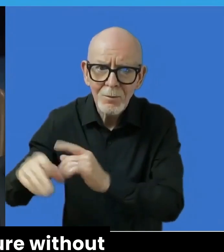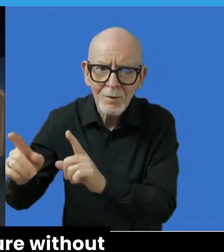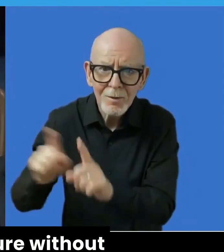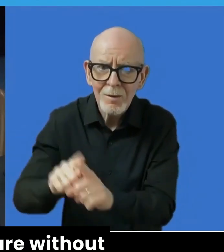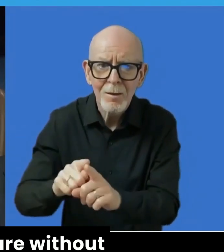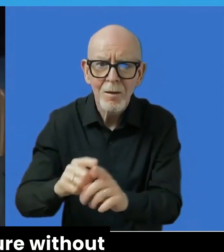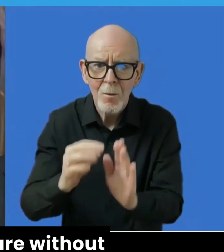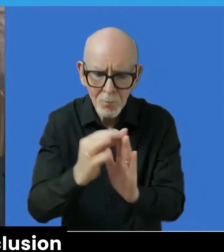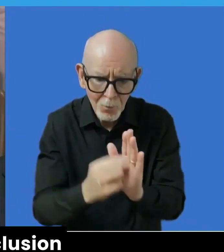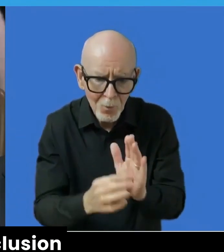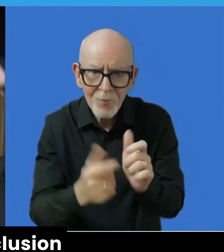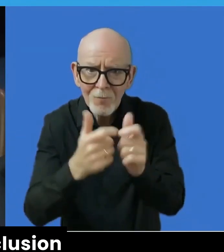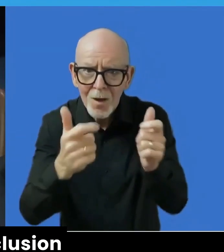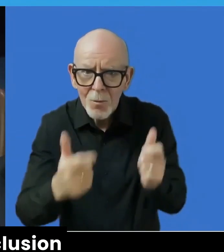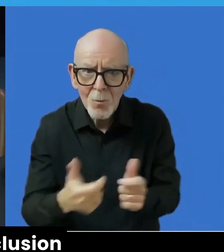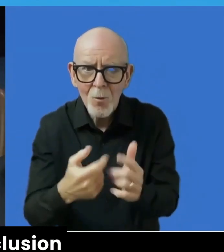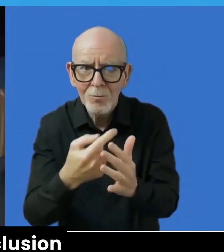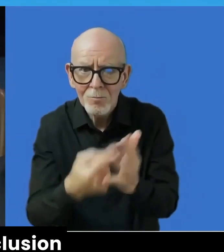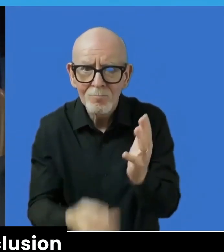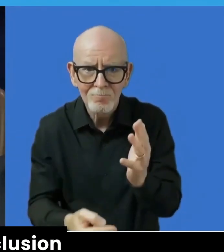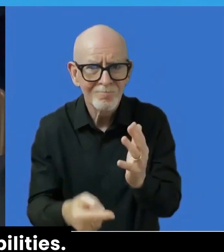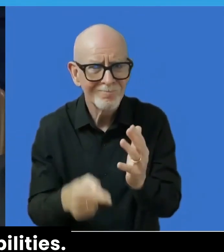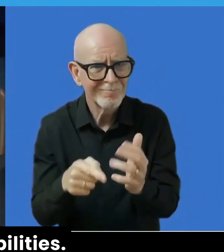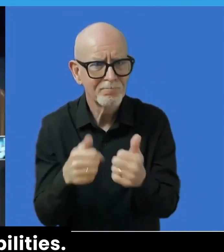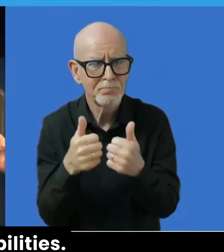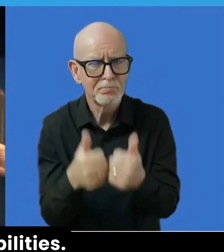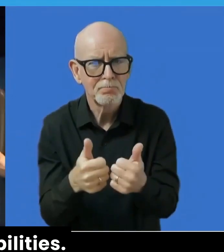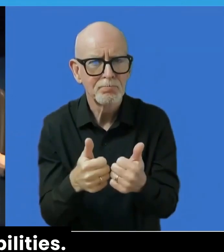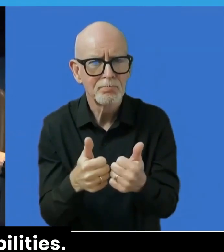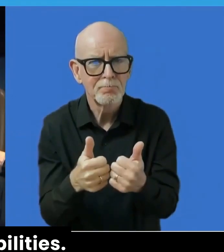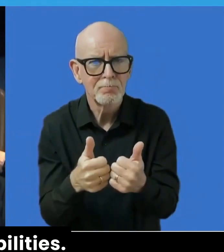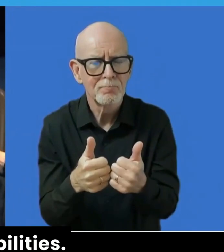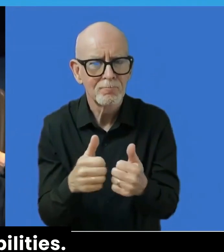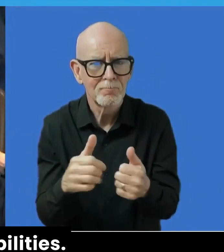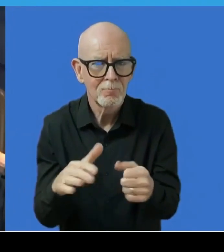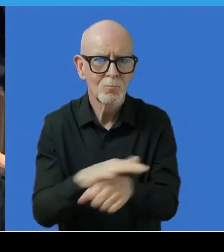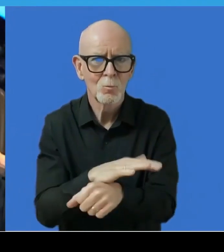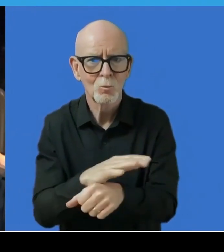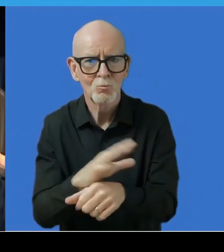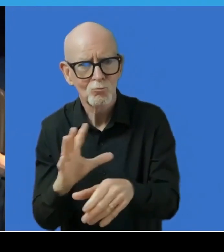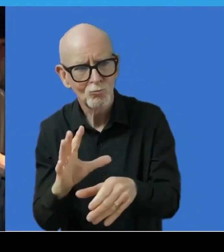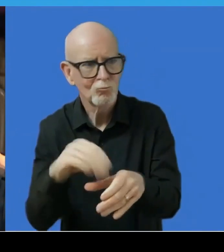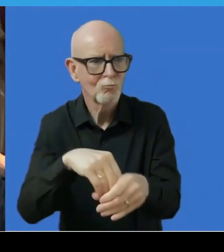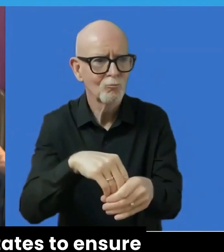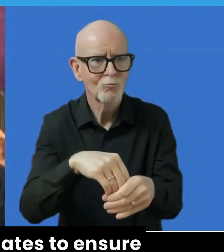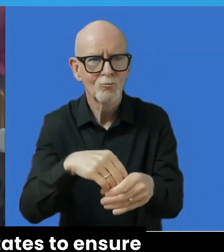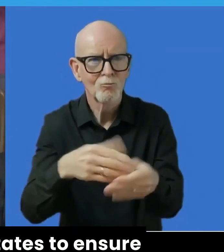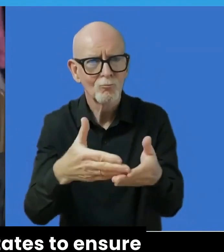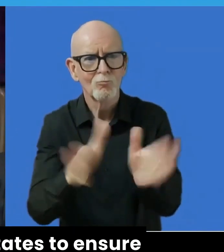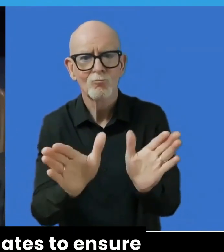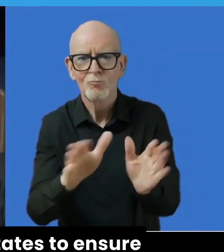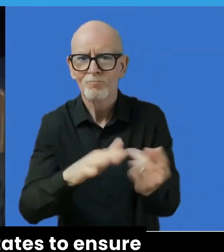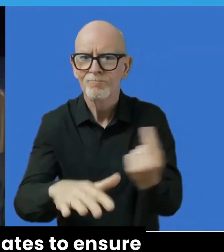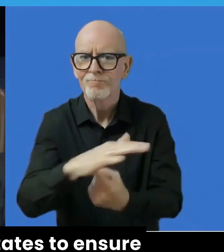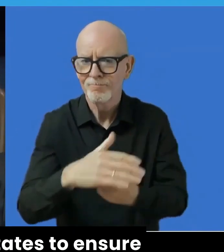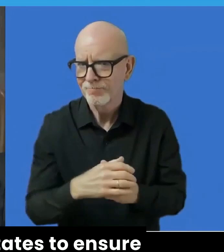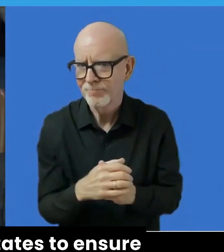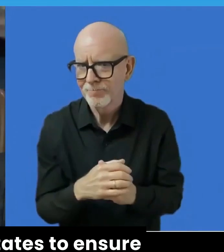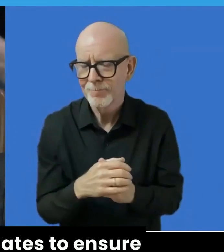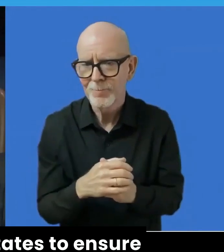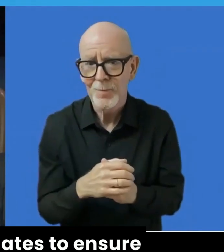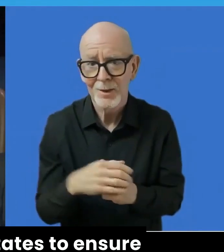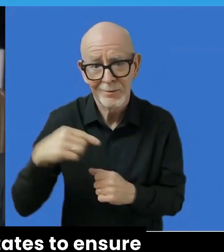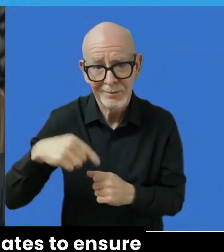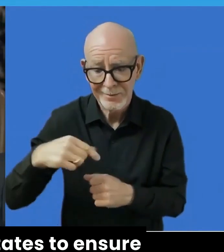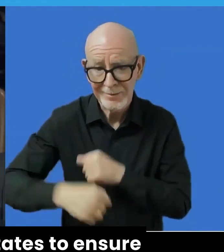cannot build such a future without the full community inclusion of all persons with disabilities. We therefore call on member